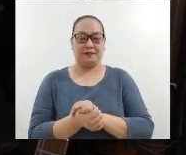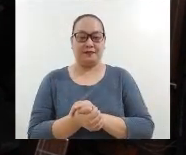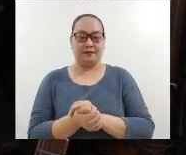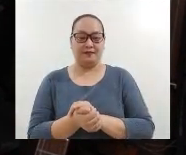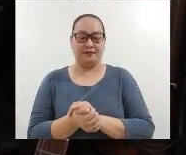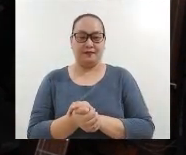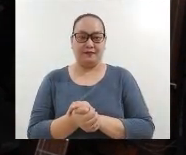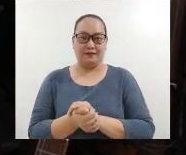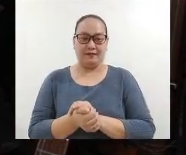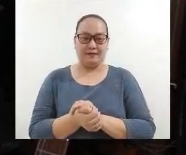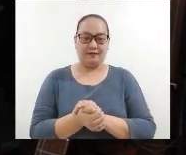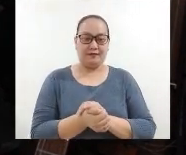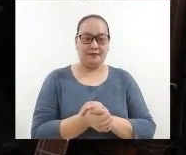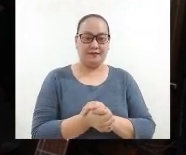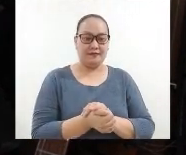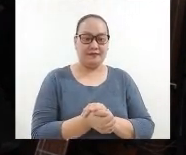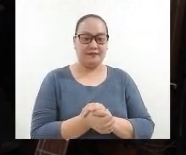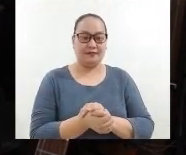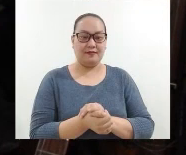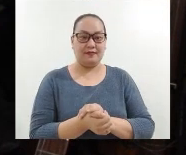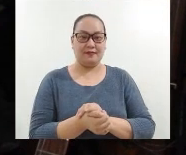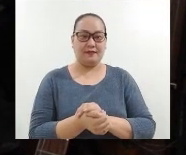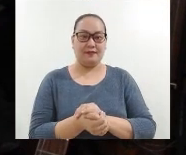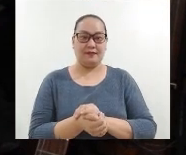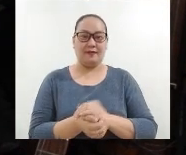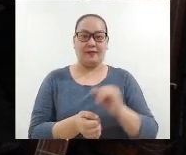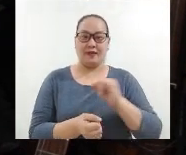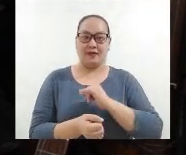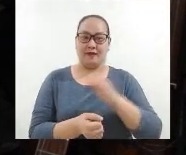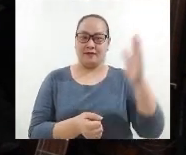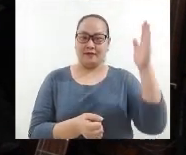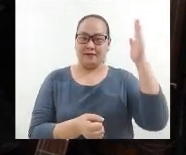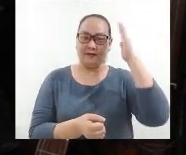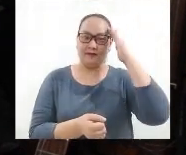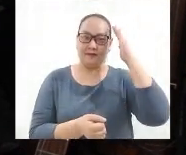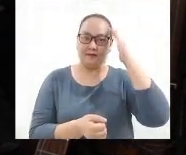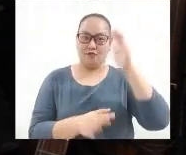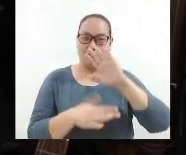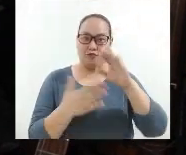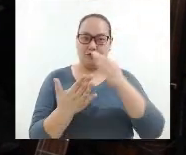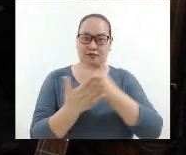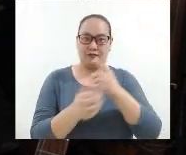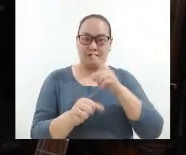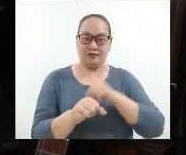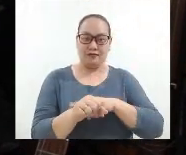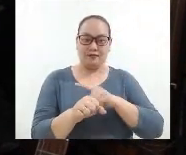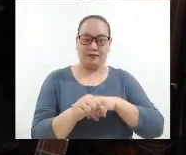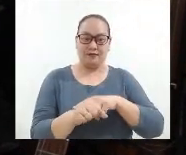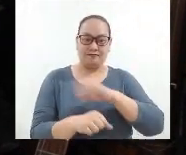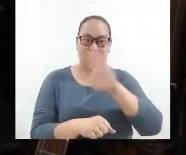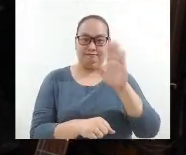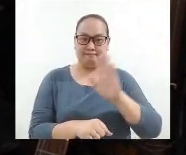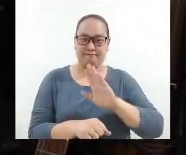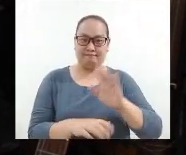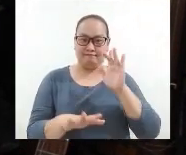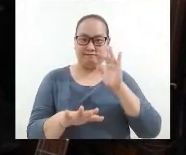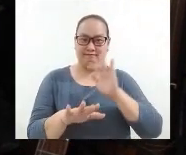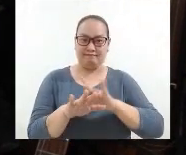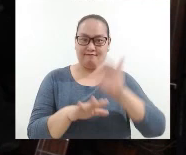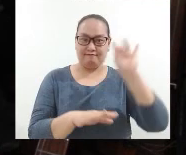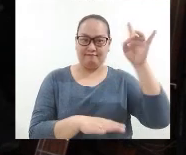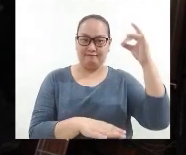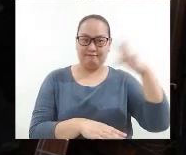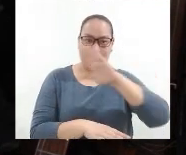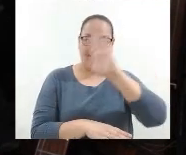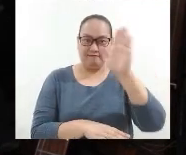I can think of all the times you told me not to touch the light. I never thought